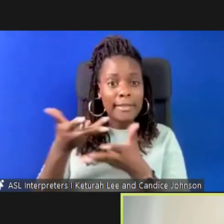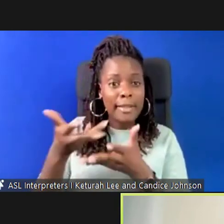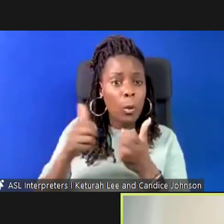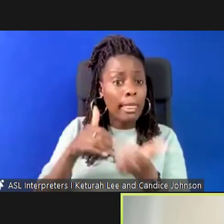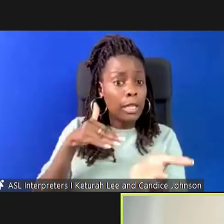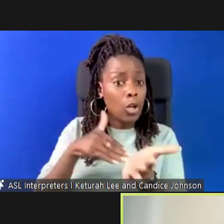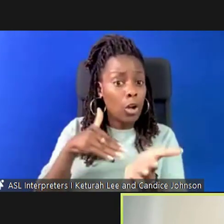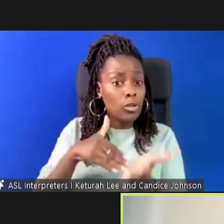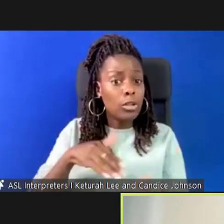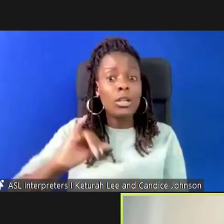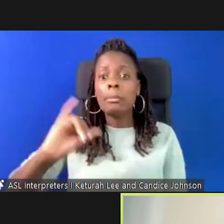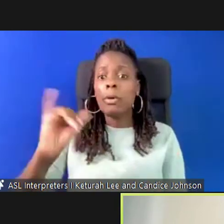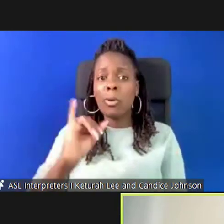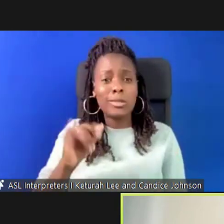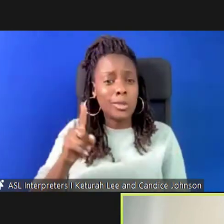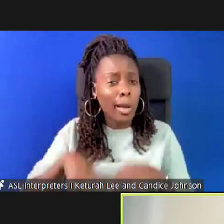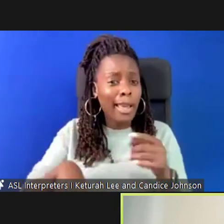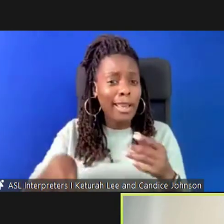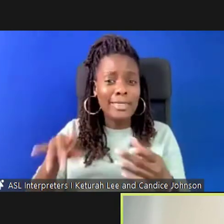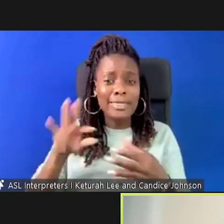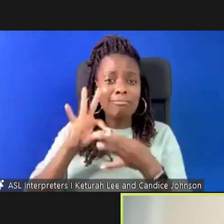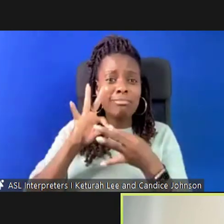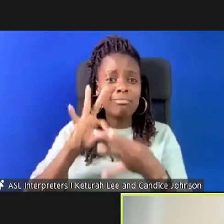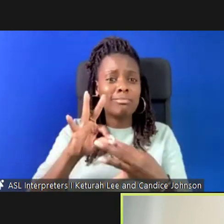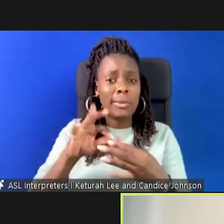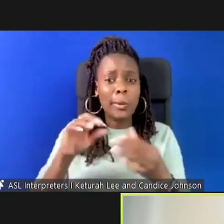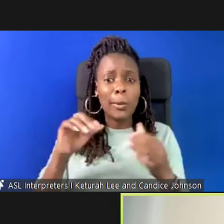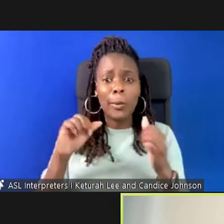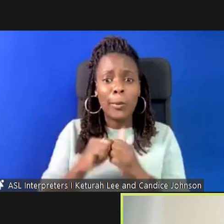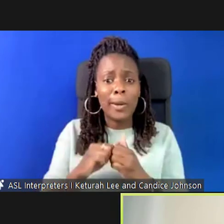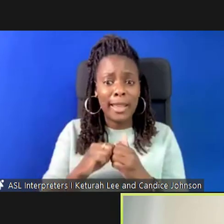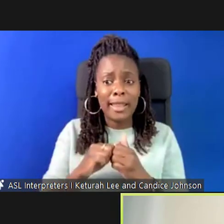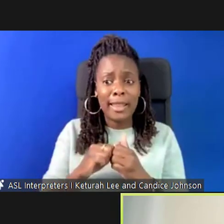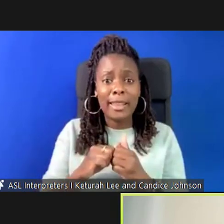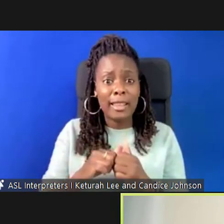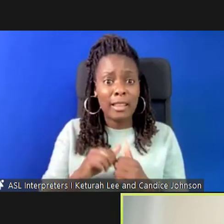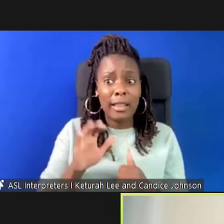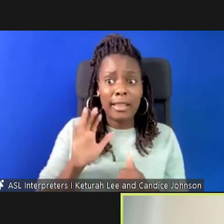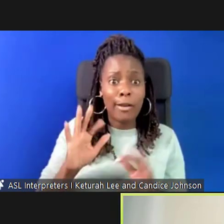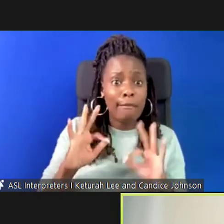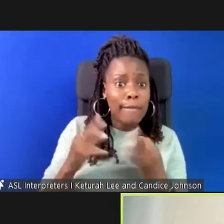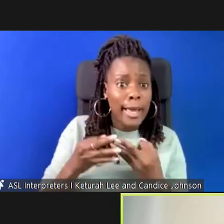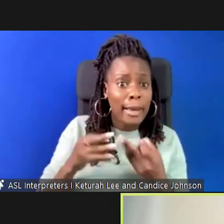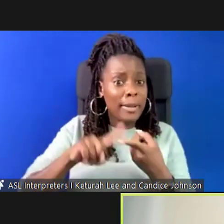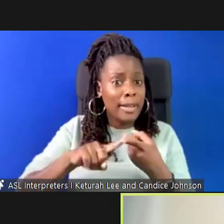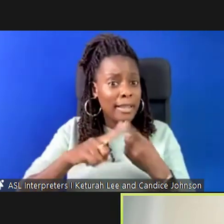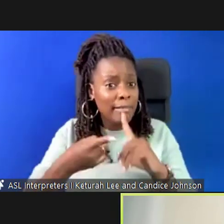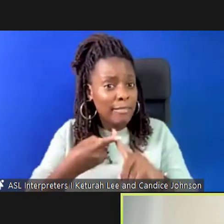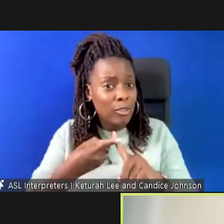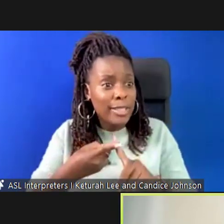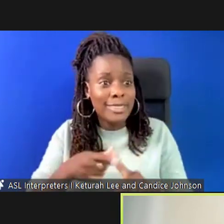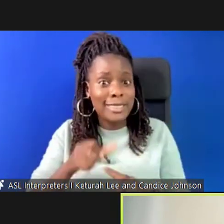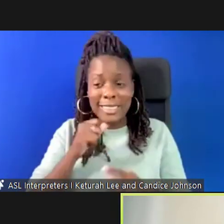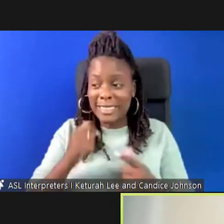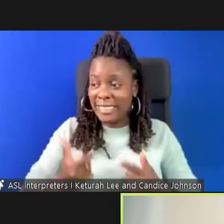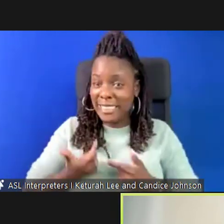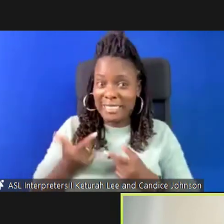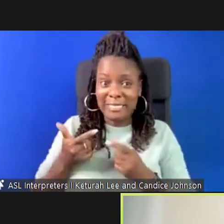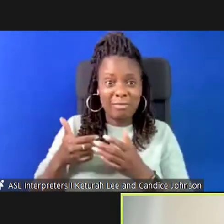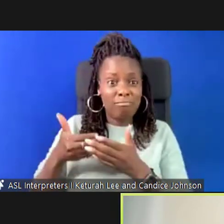to potentially connect with those whom they loved who weren't living in their community